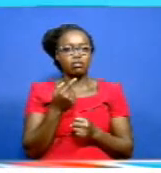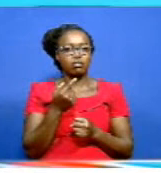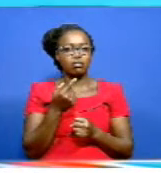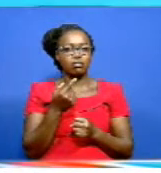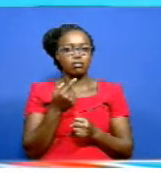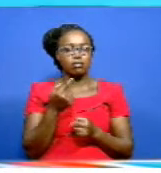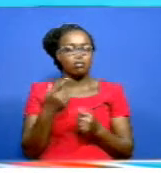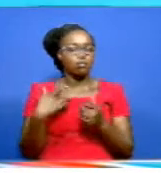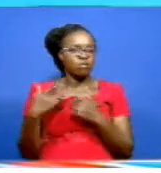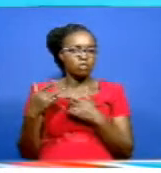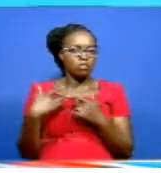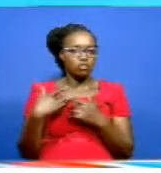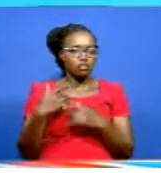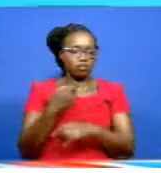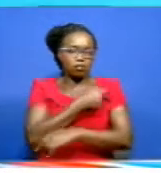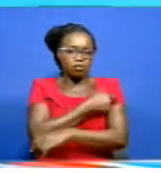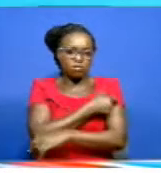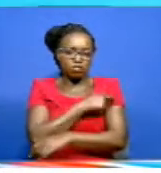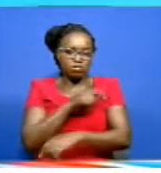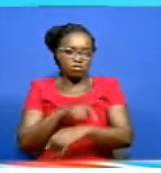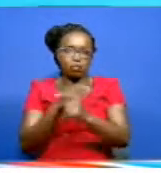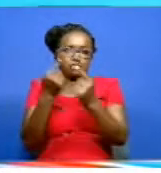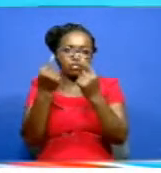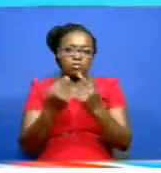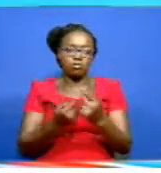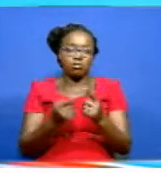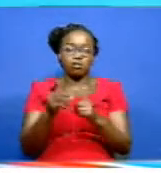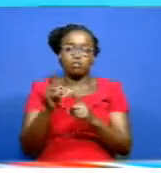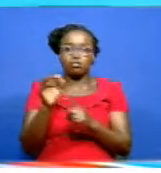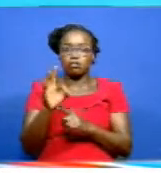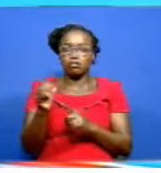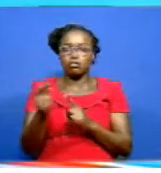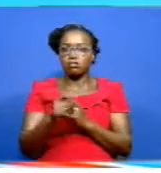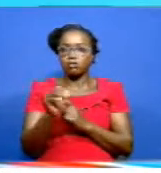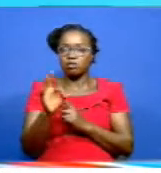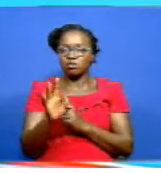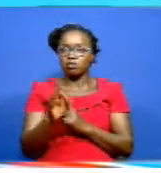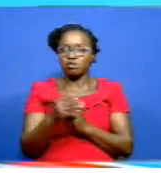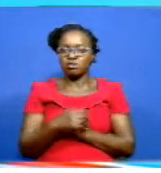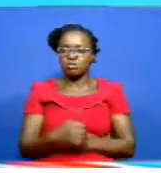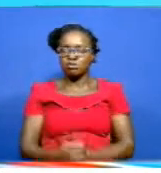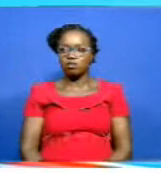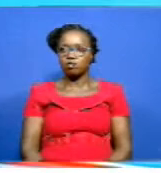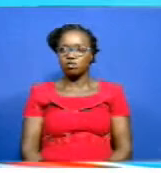regards to the vaccine when it arrived on March the 3rd of this year.